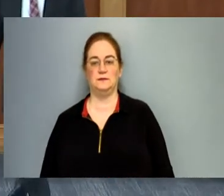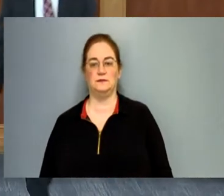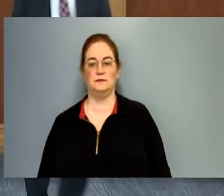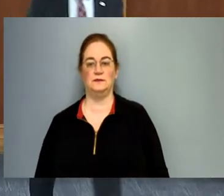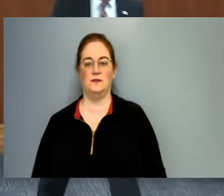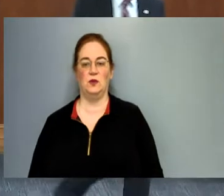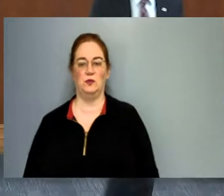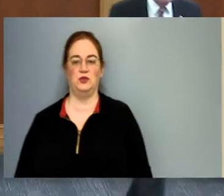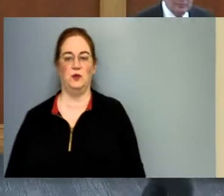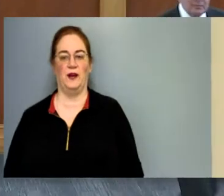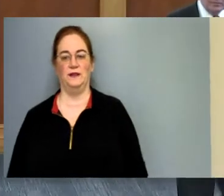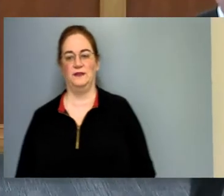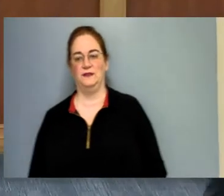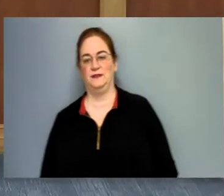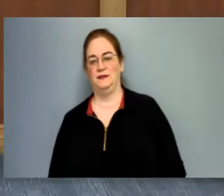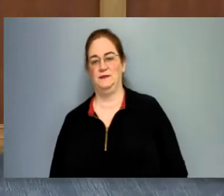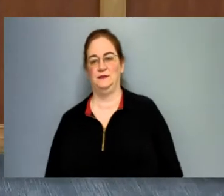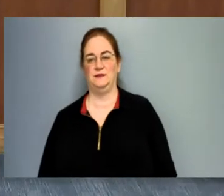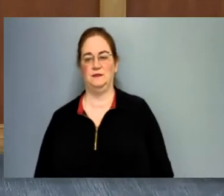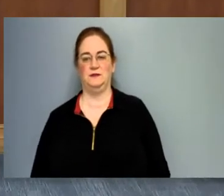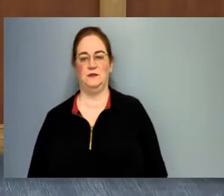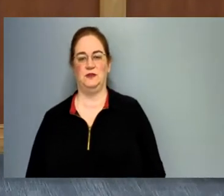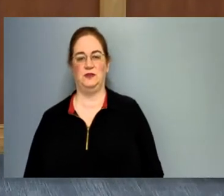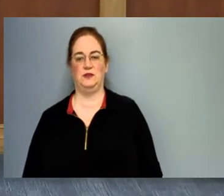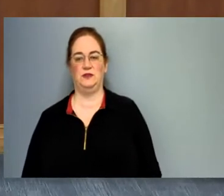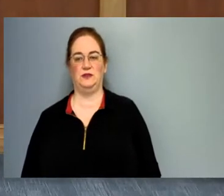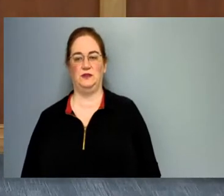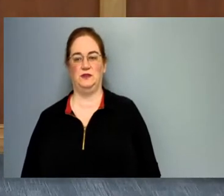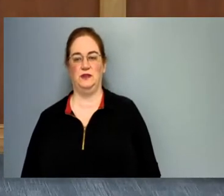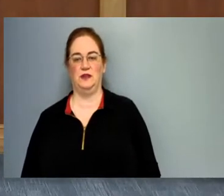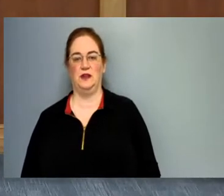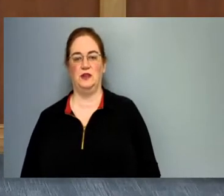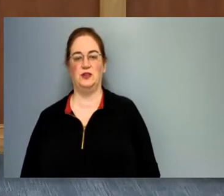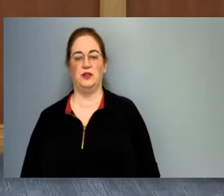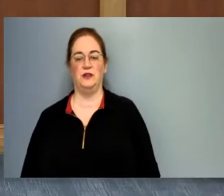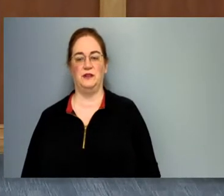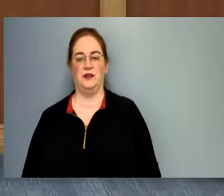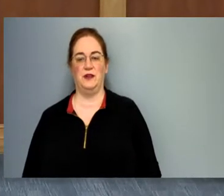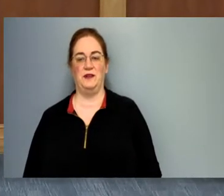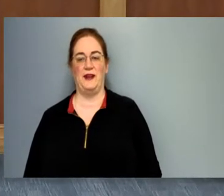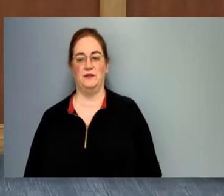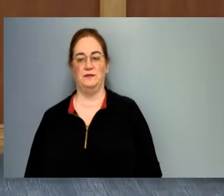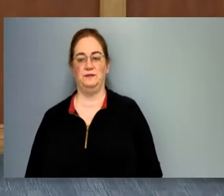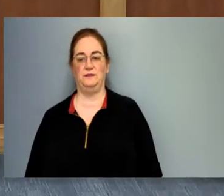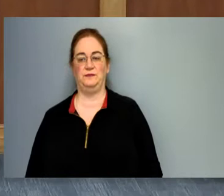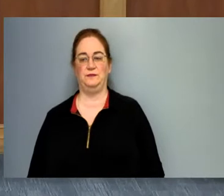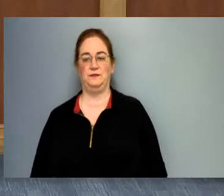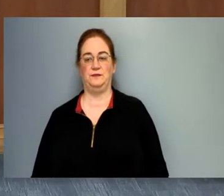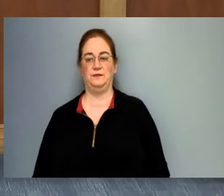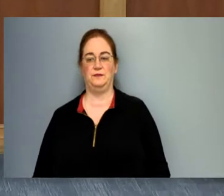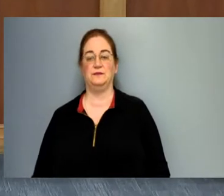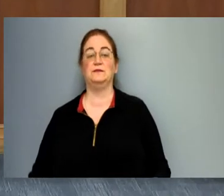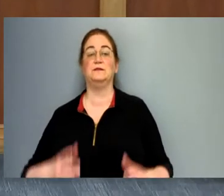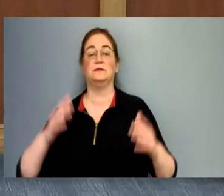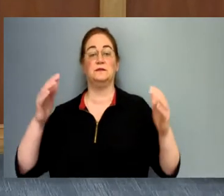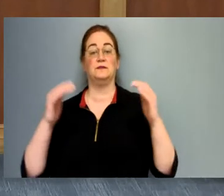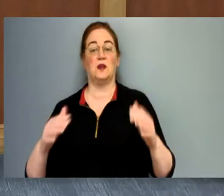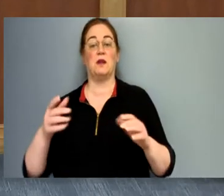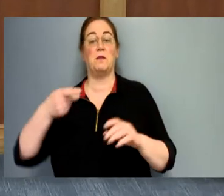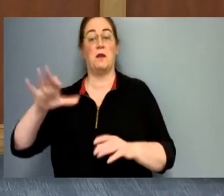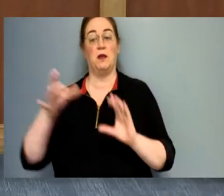All right, so there's nothing for, no comment for any agenda items, so we'll move on. We'll come back to the one person who signed up later